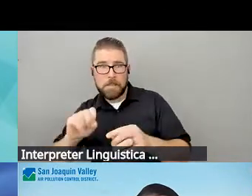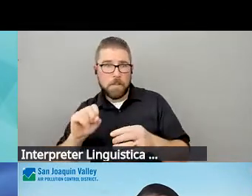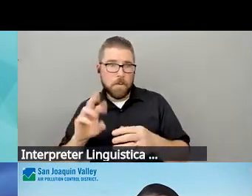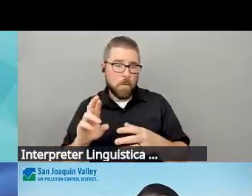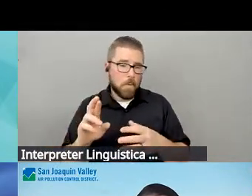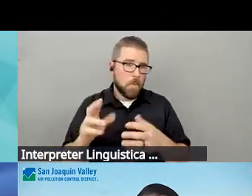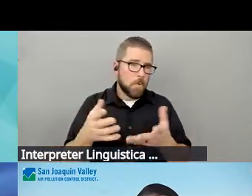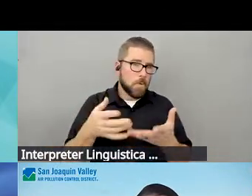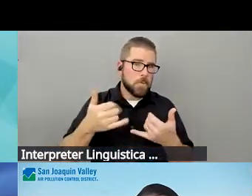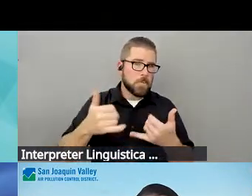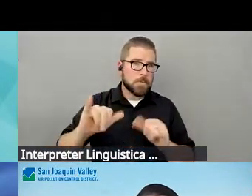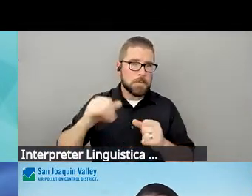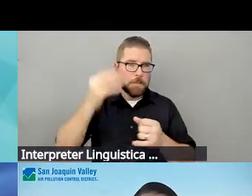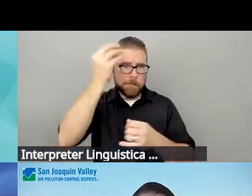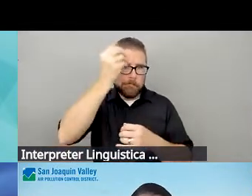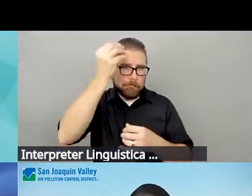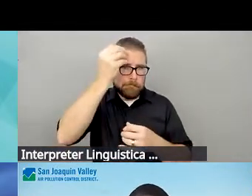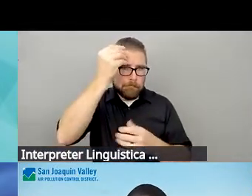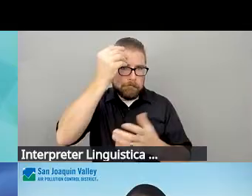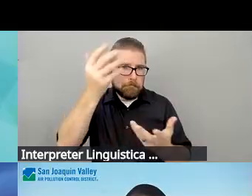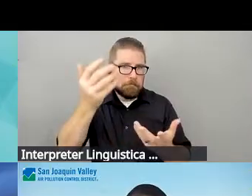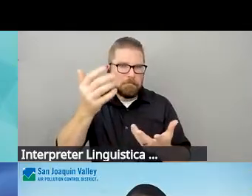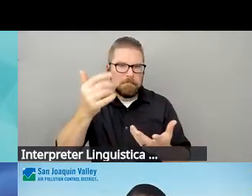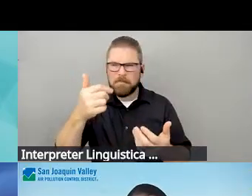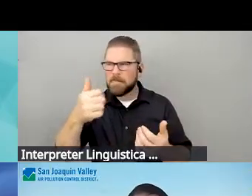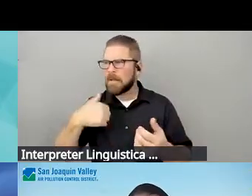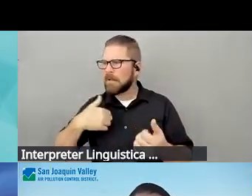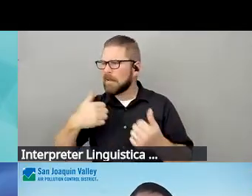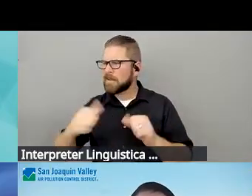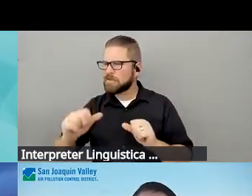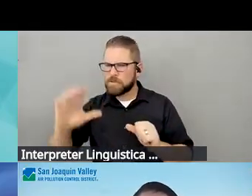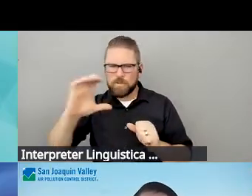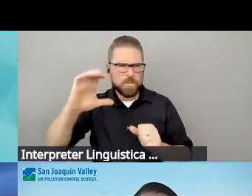question. Trying to find you on my screen.